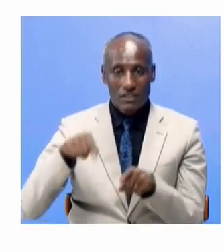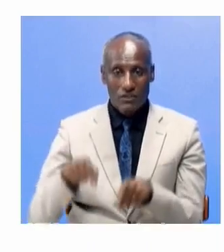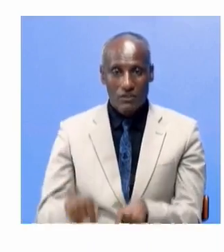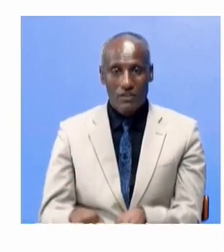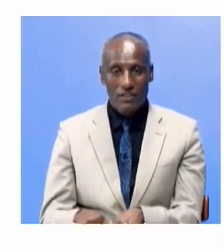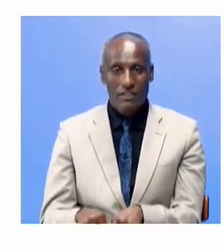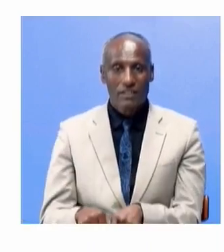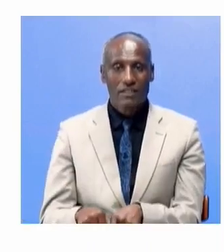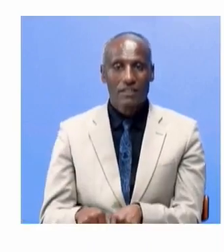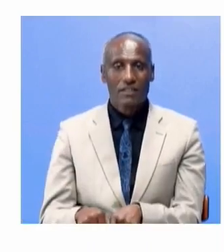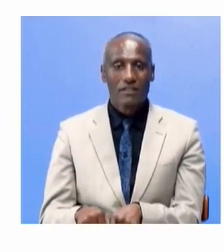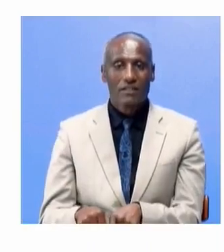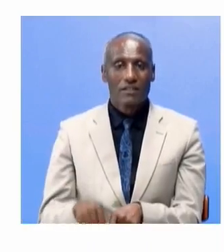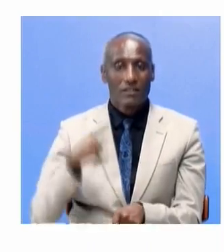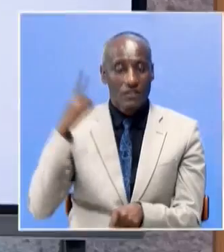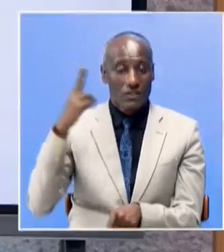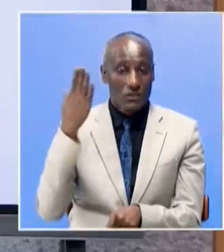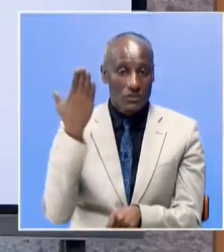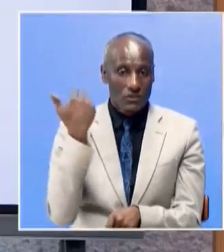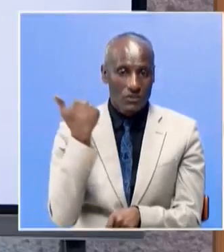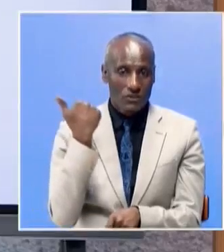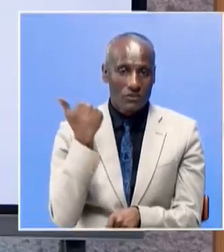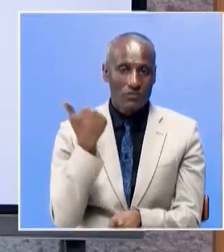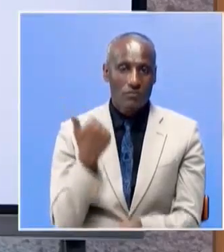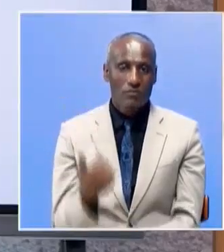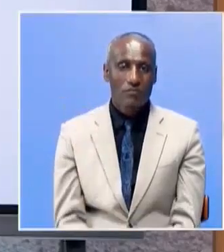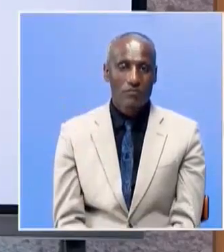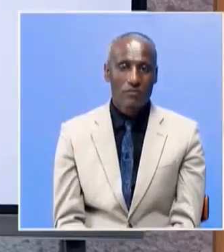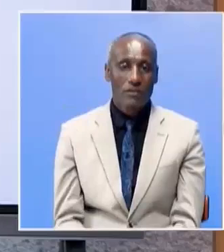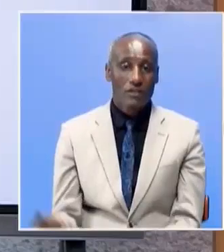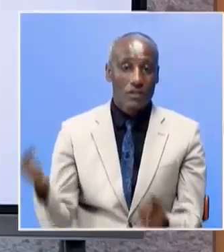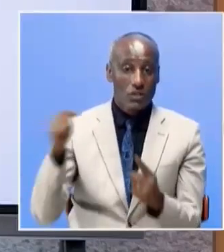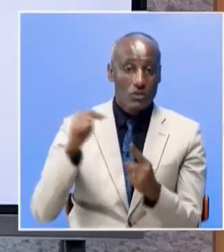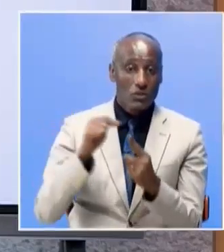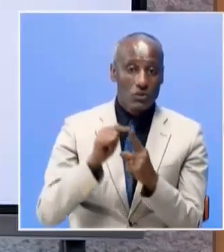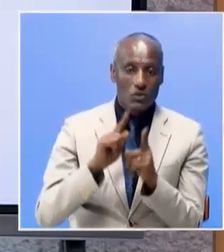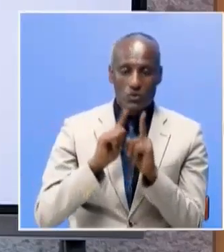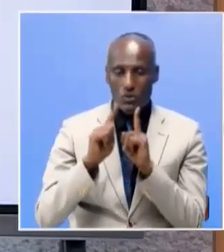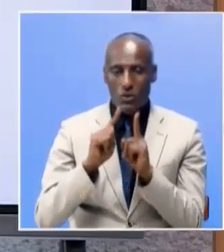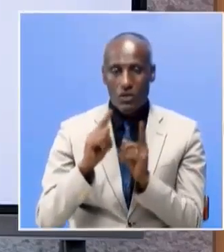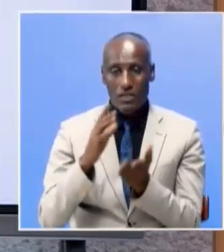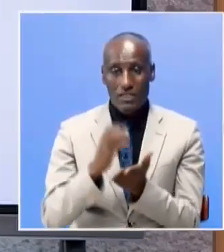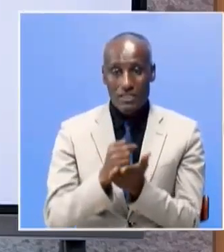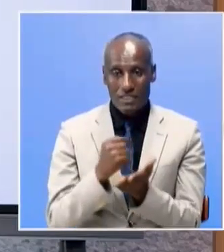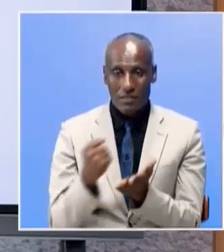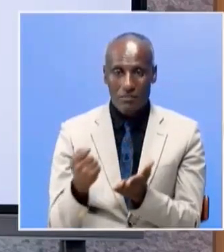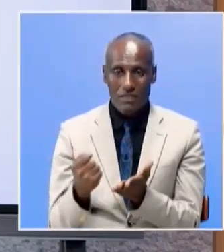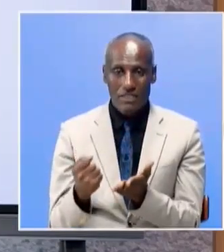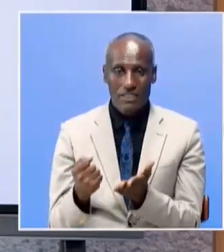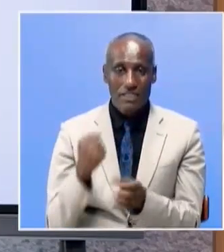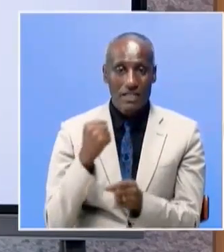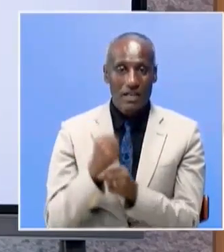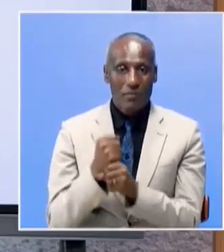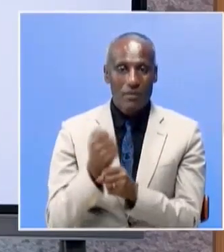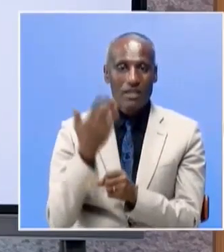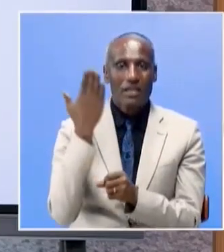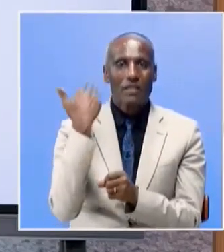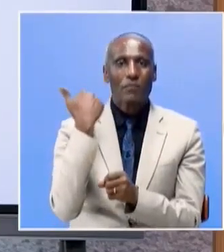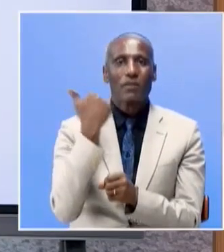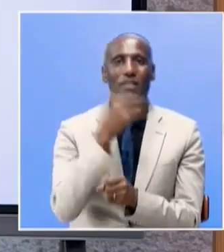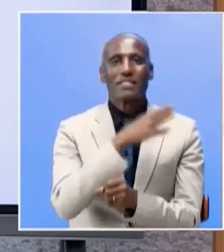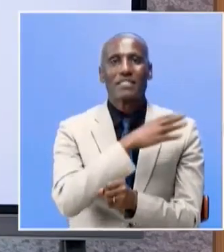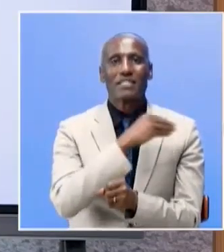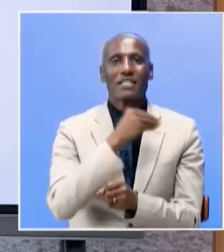learned about used to talk about something happened in the past and